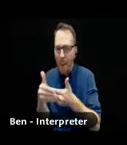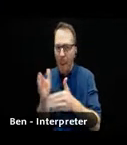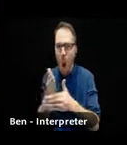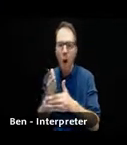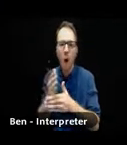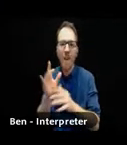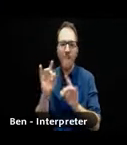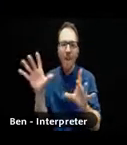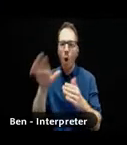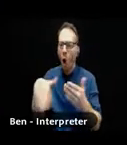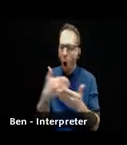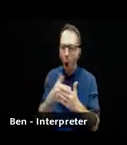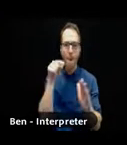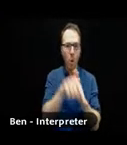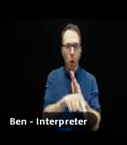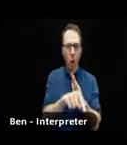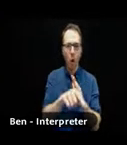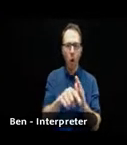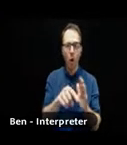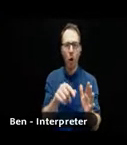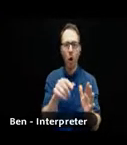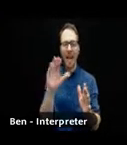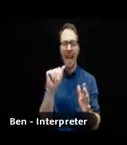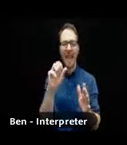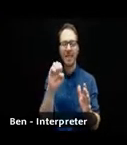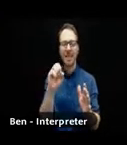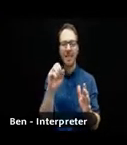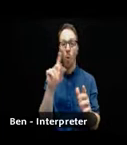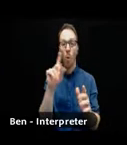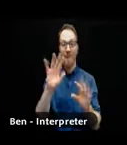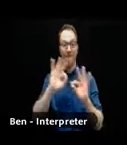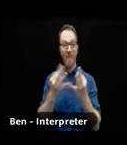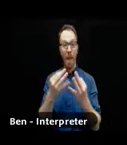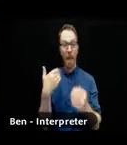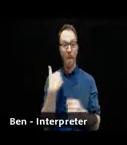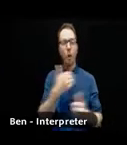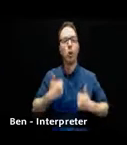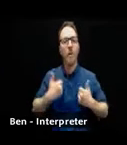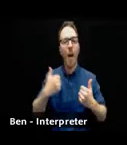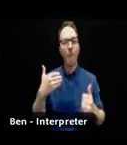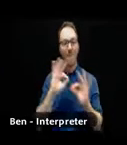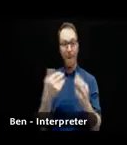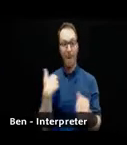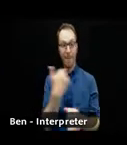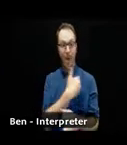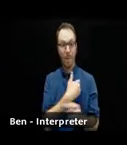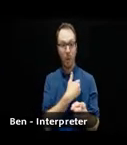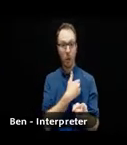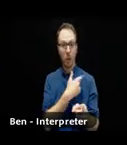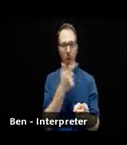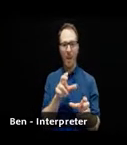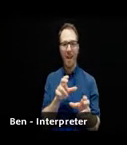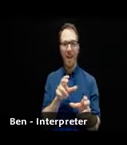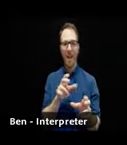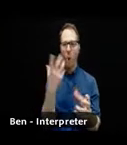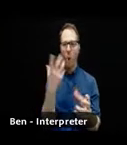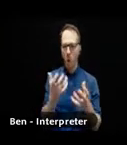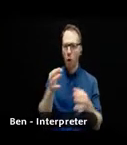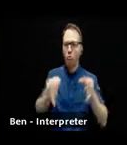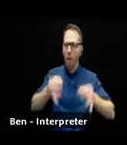in which the family members are not interested, the surviving family members are invested in a trial